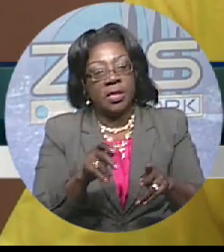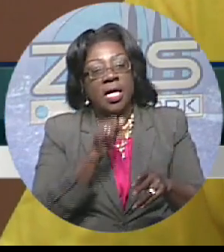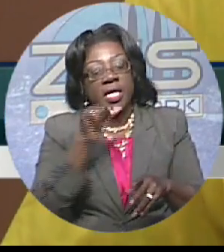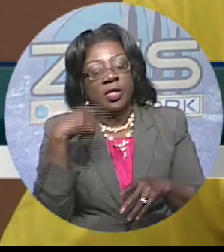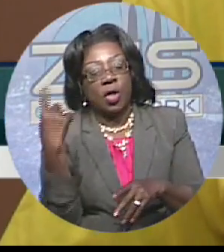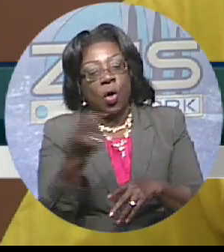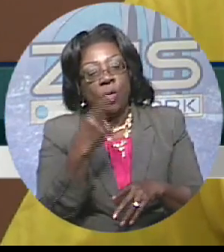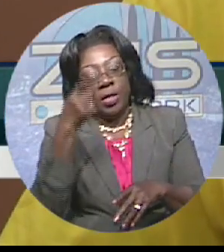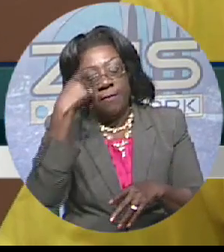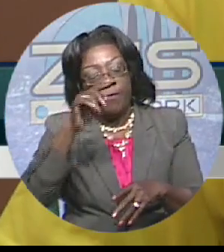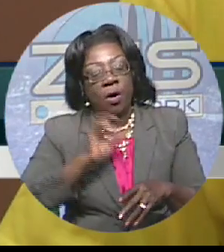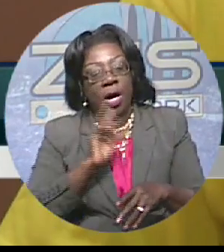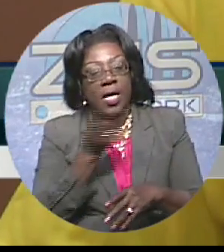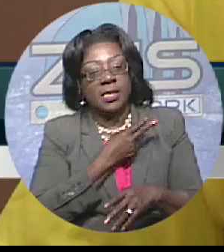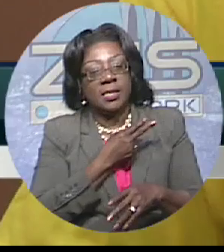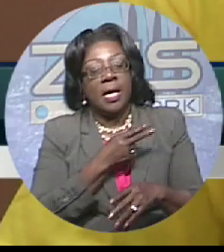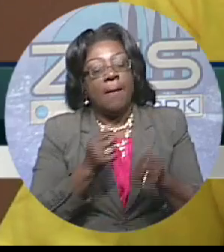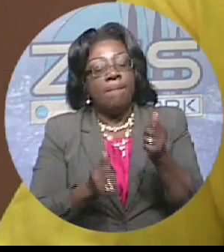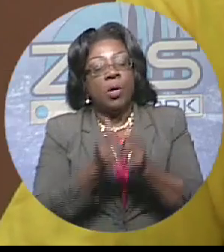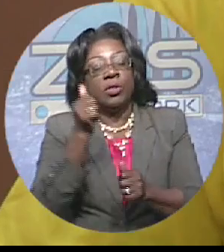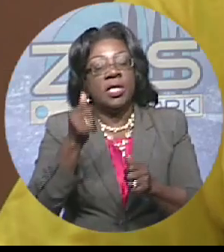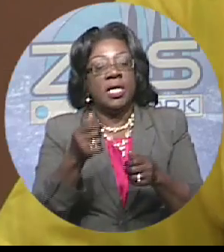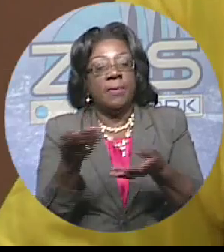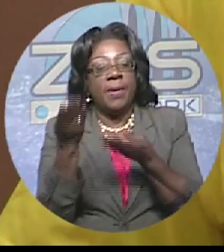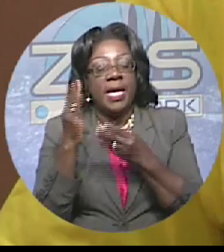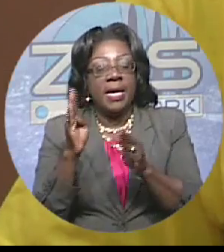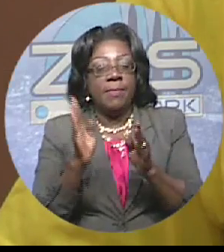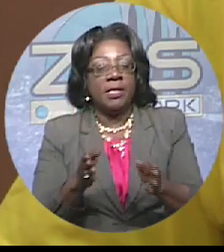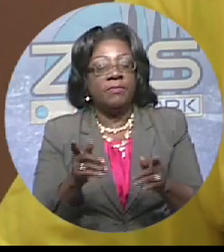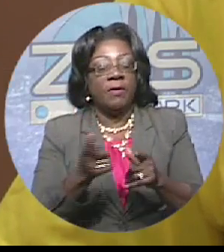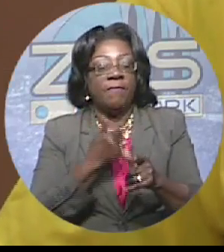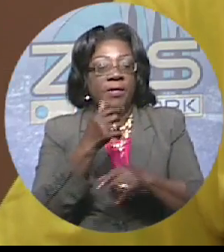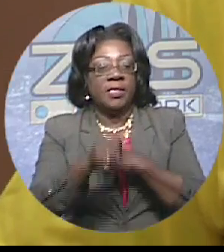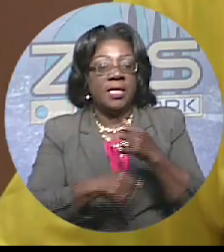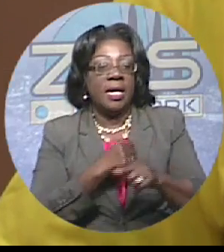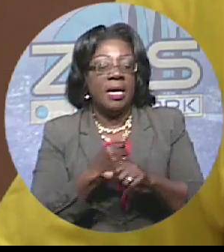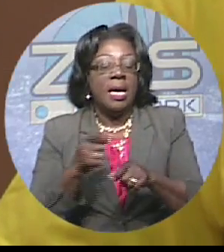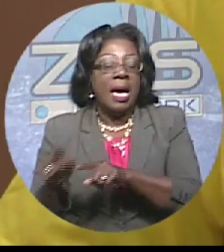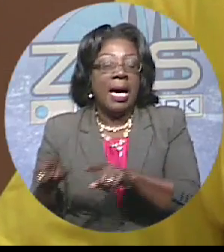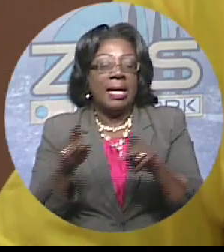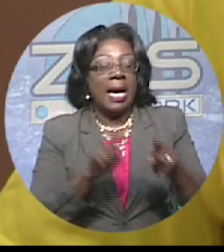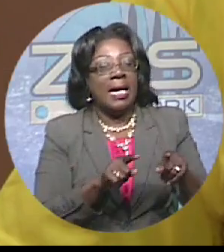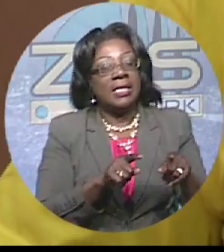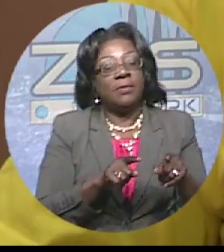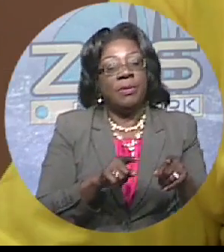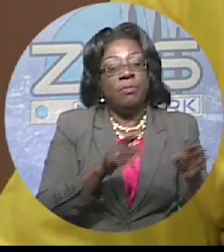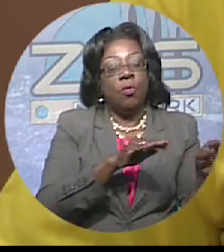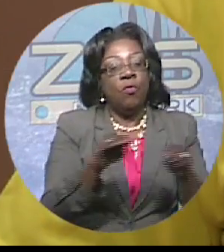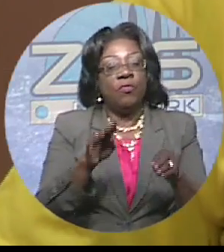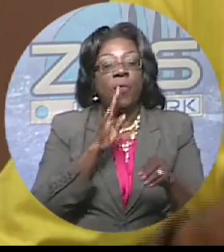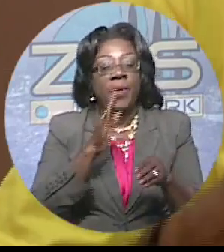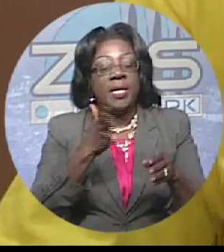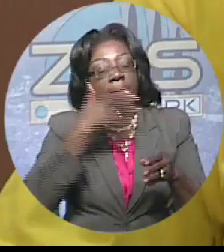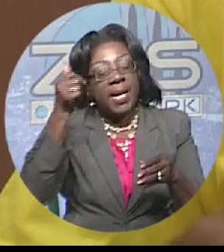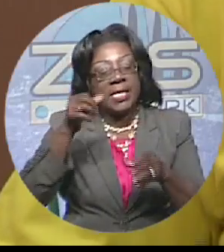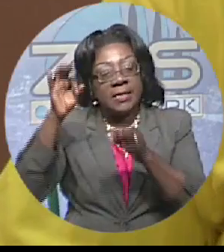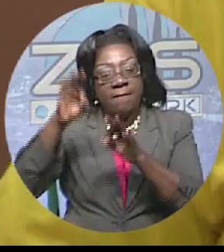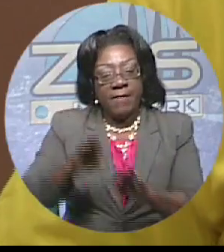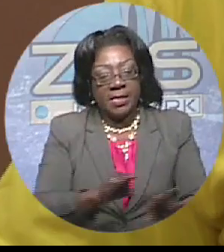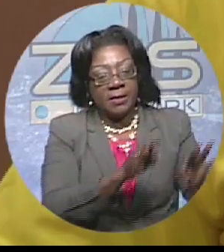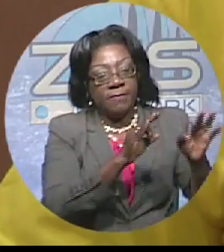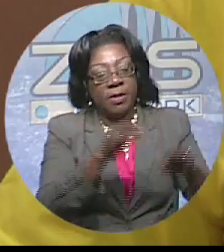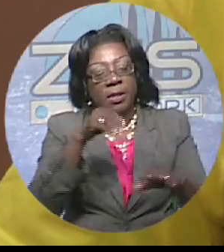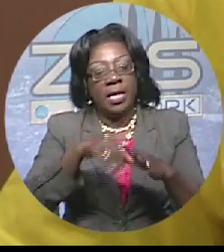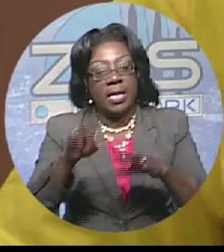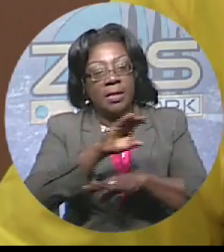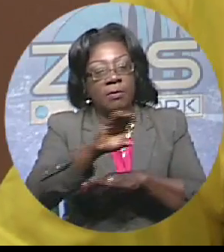mostly Bahamians the first year. As we move along, like other festival in the region, you'll have greater participation